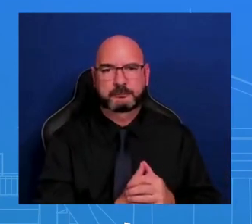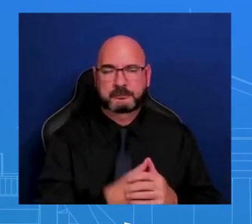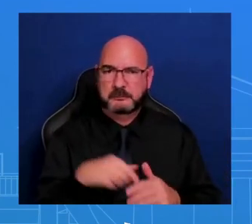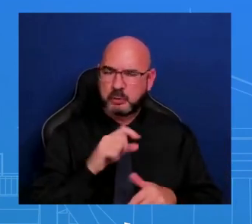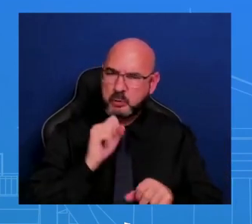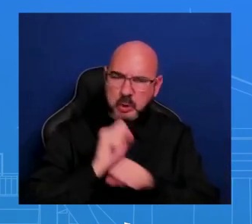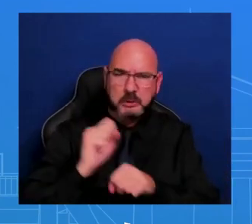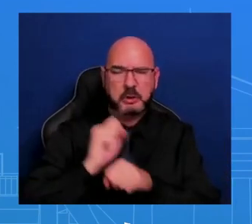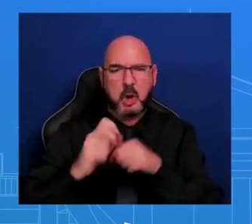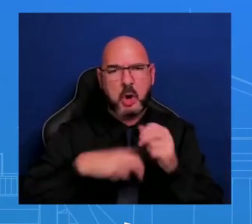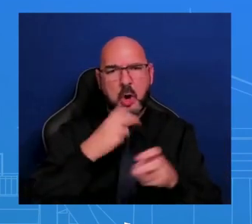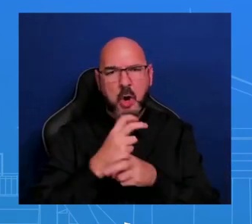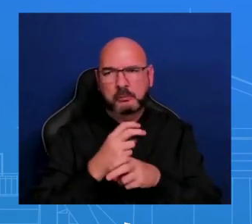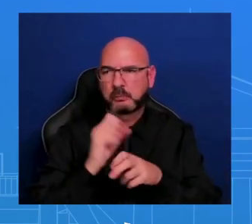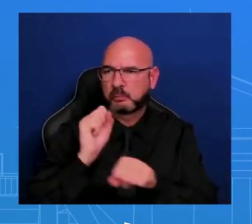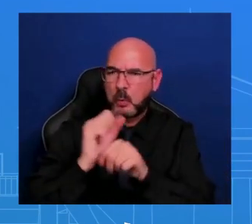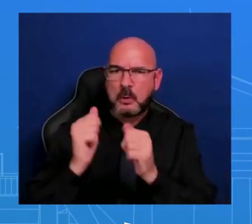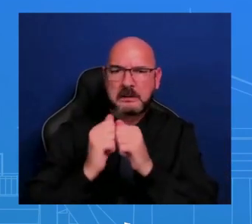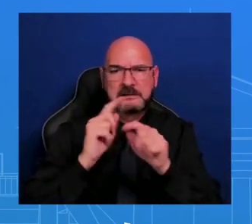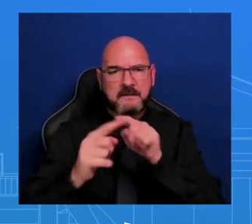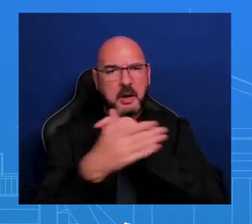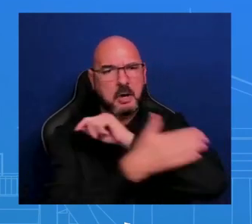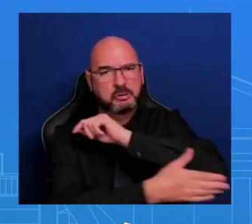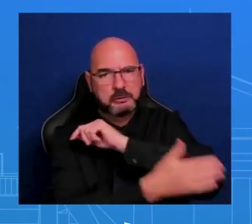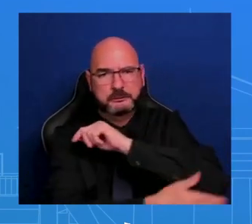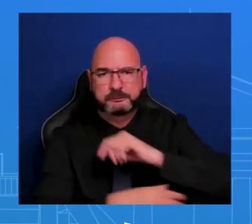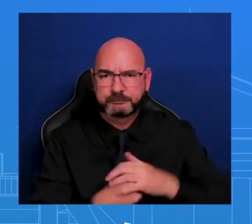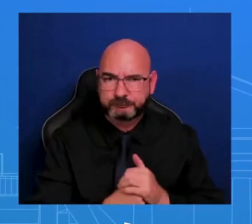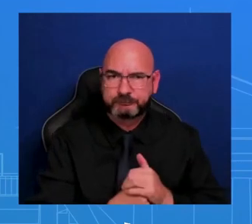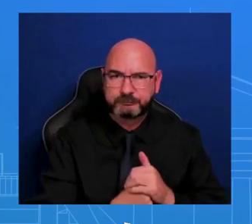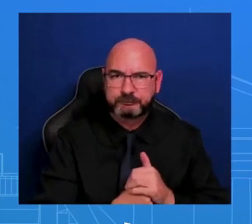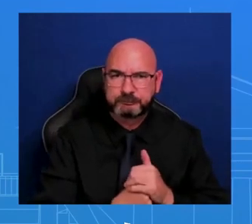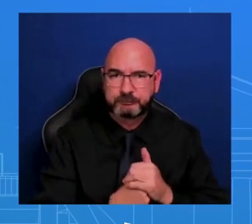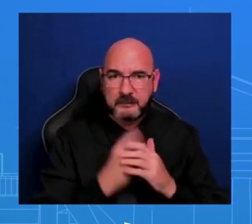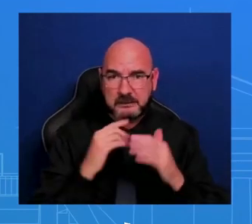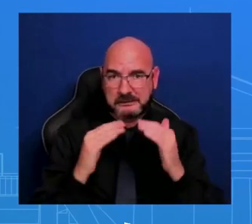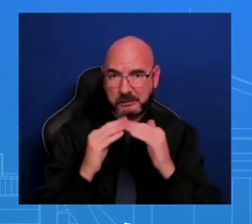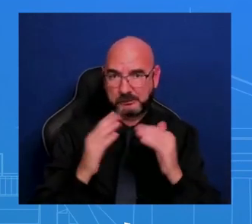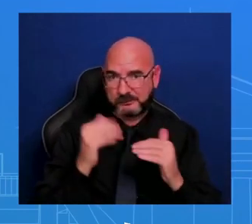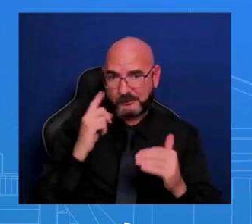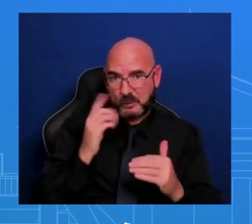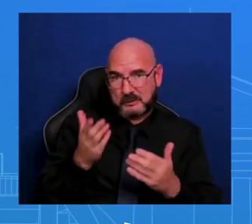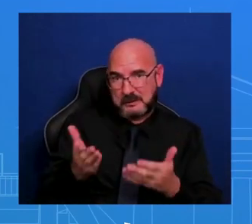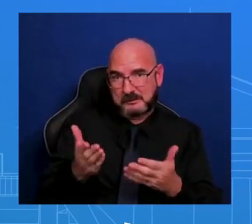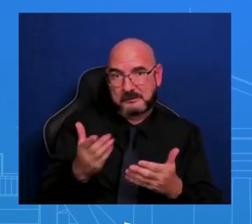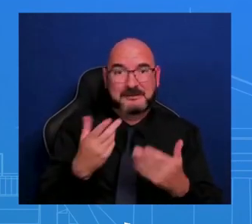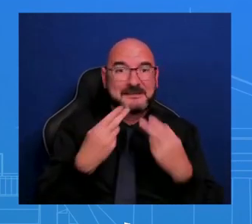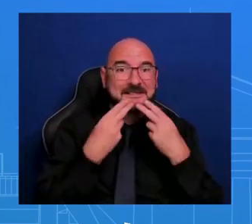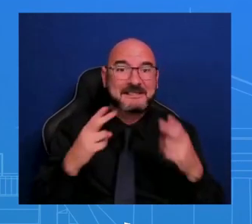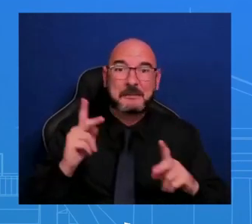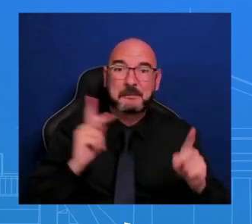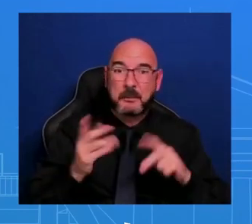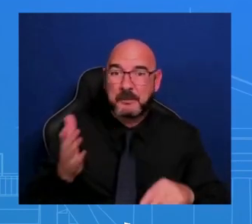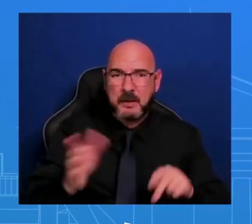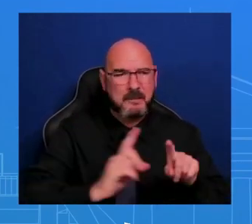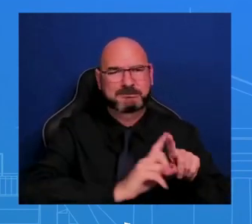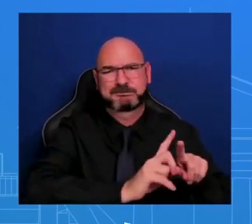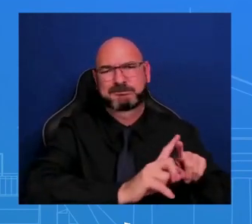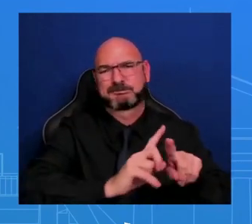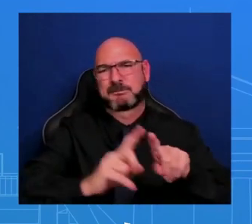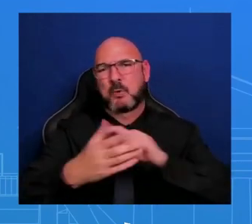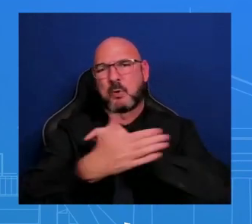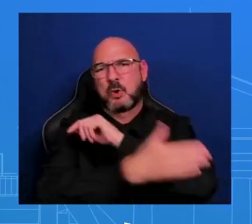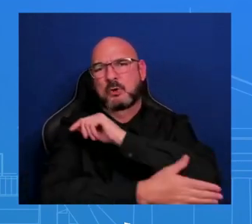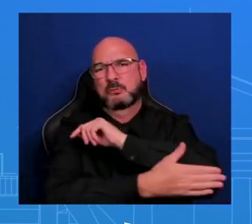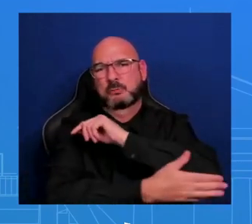others getting out through Rafah. Again, innocent civilians of many different nationalities, certainly Palestinians, that want to leave and should be allowed to